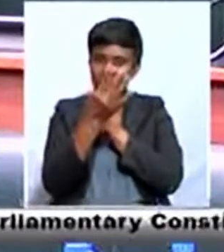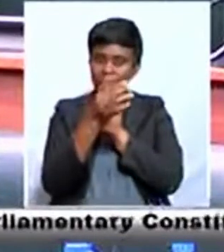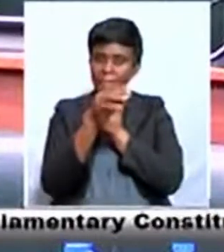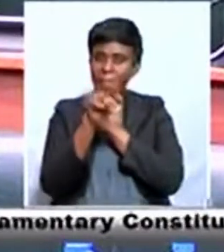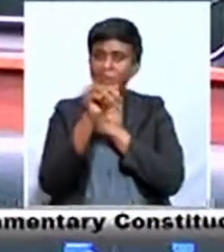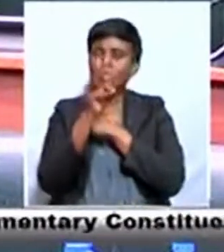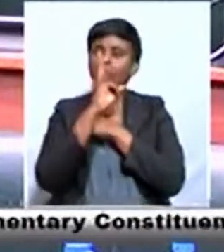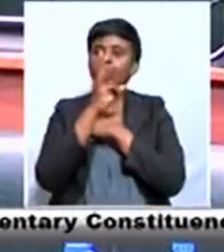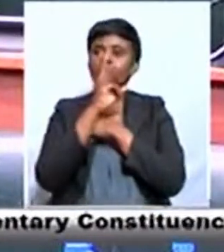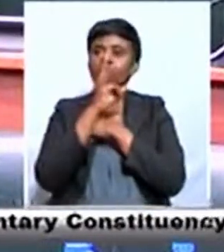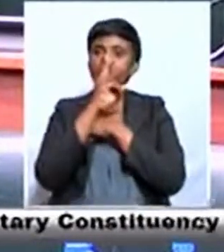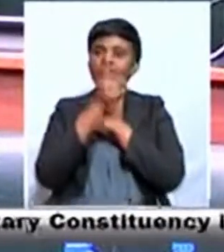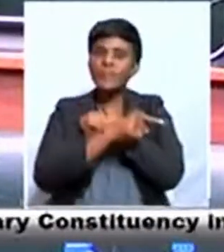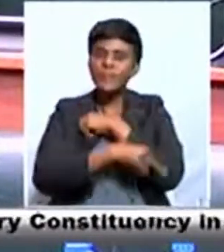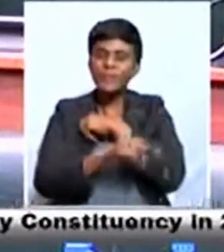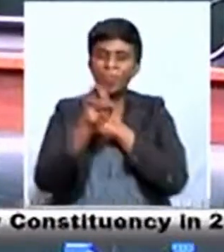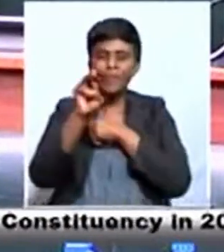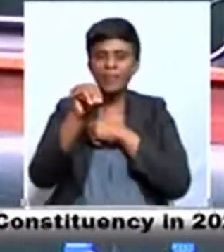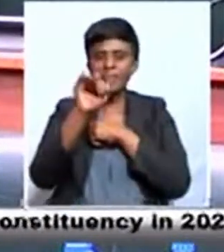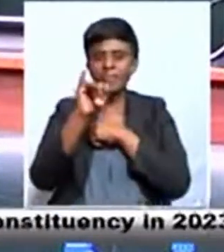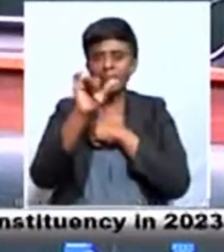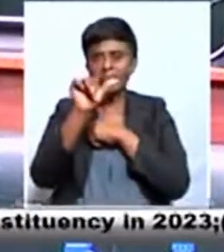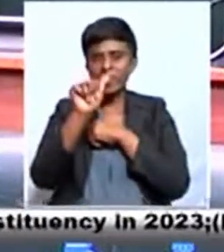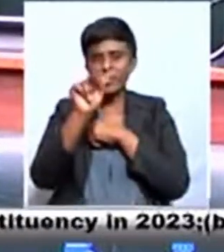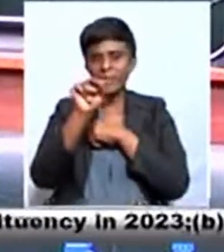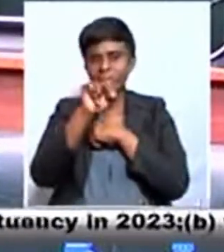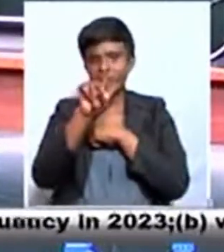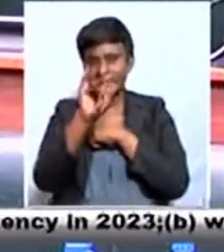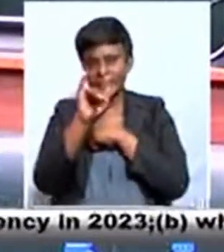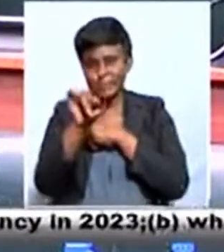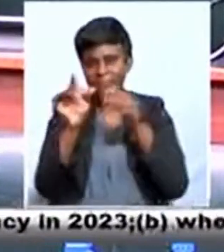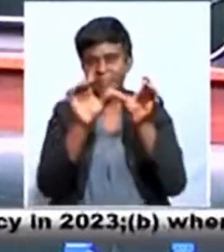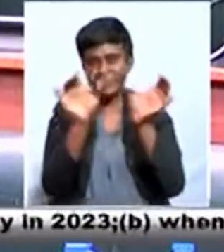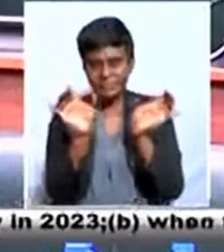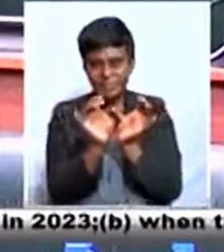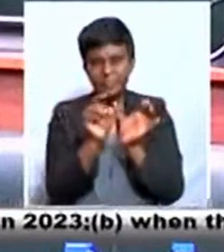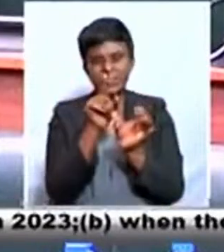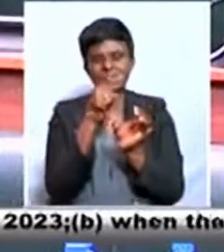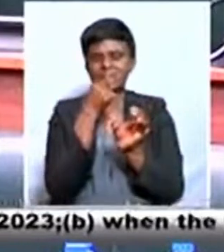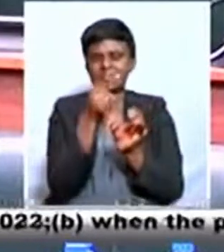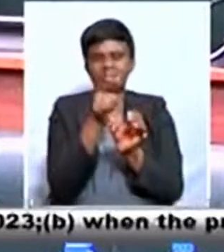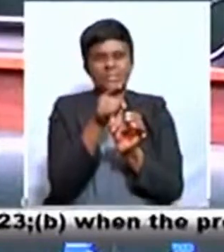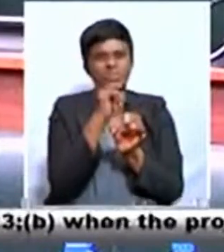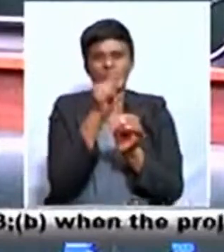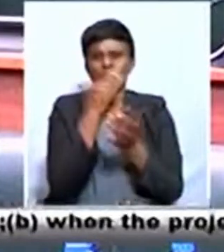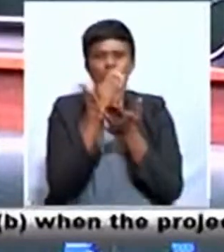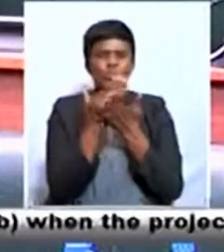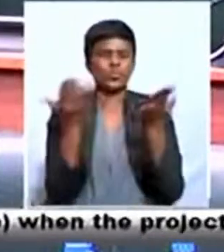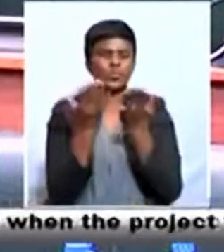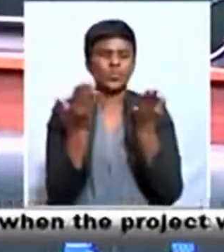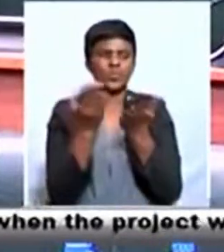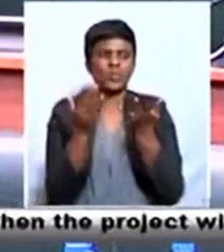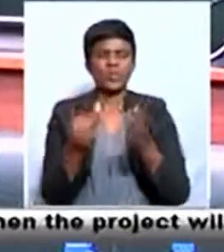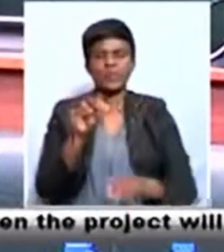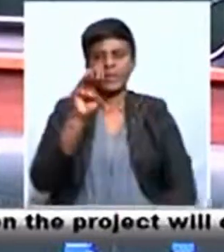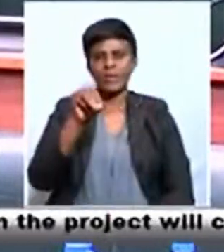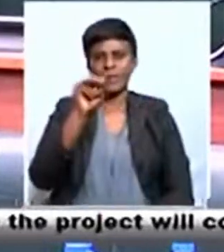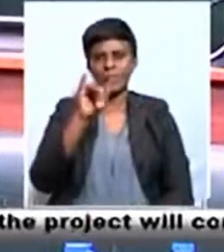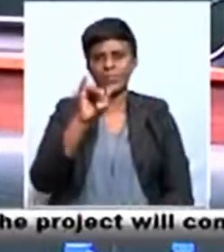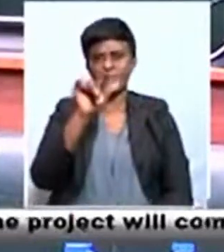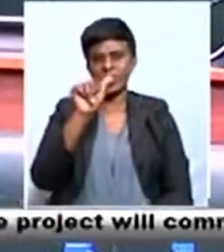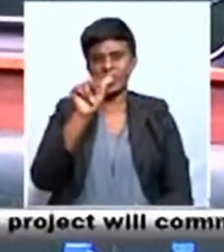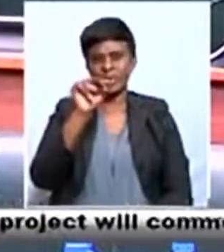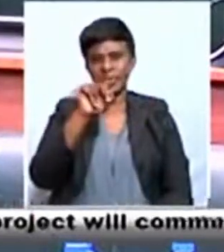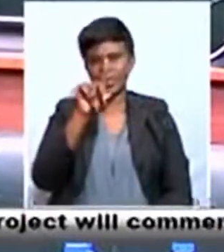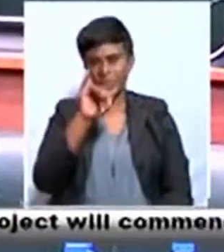constituency. Now, she says that this is quite insignificant, and I want to say that, Madam Speaker, Milanzi constituency was not born